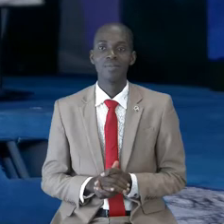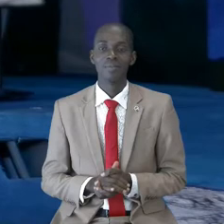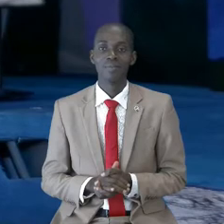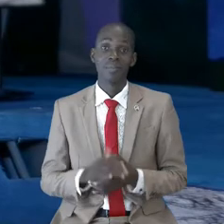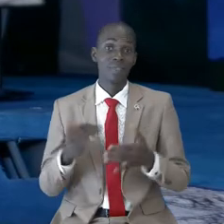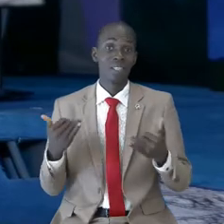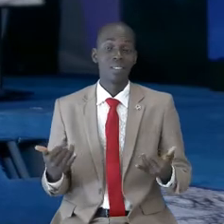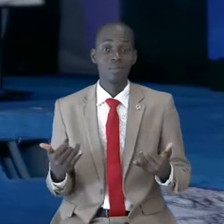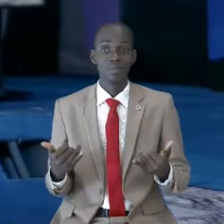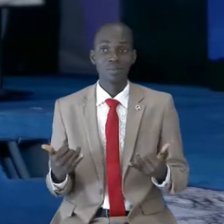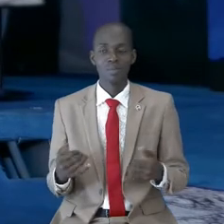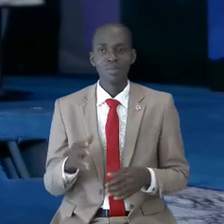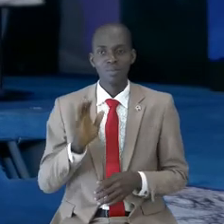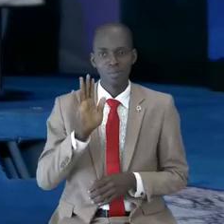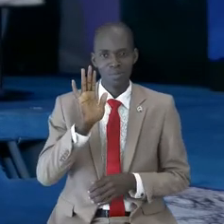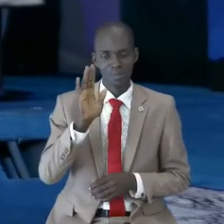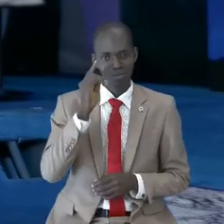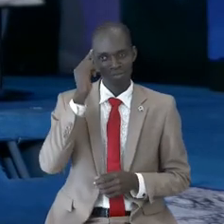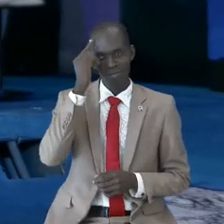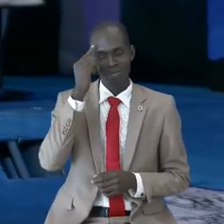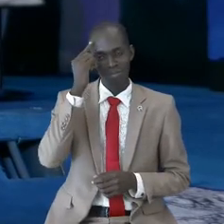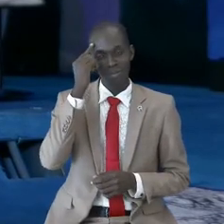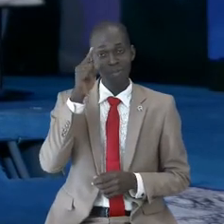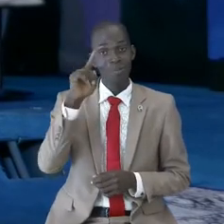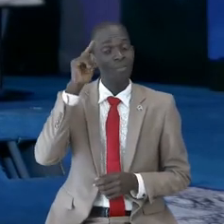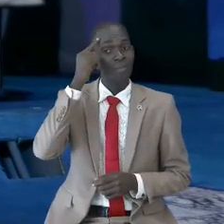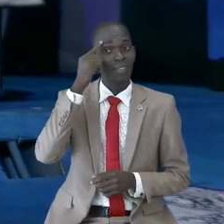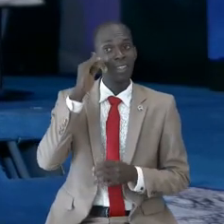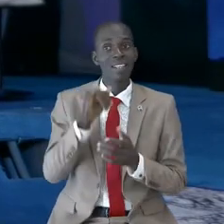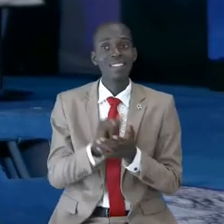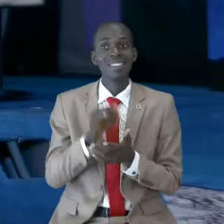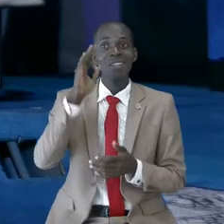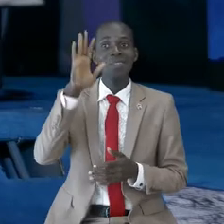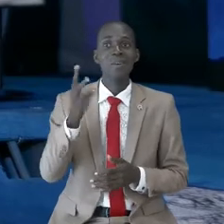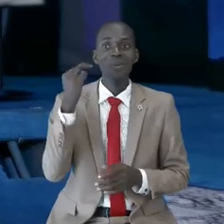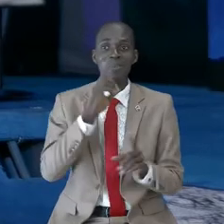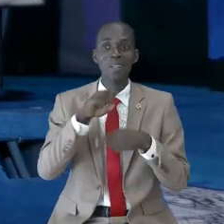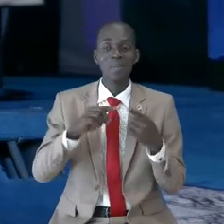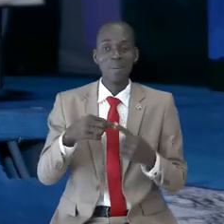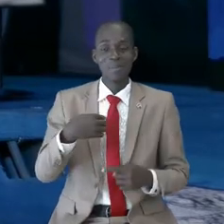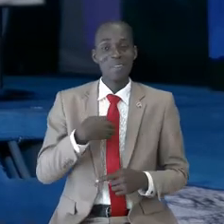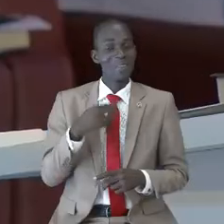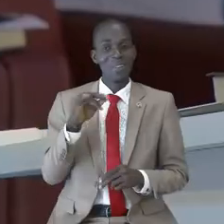Now, you thought the pastor was talking about me. He was talking about you.